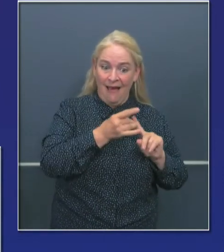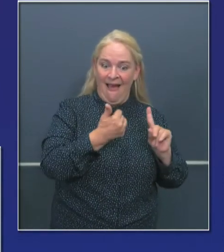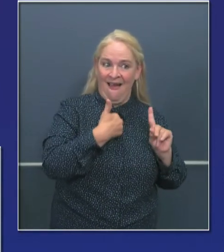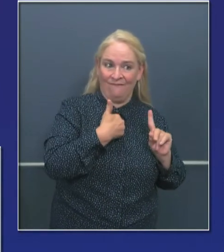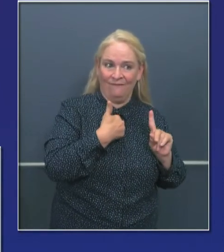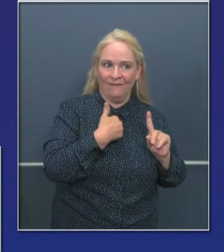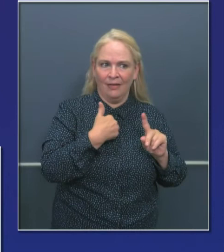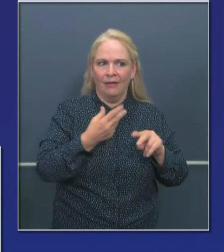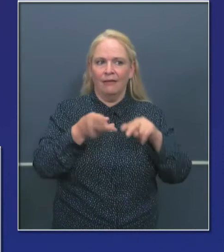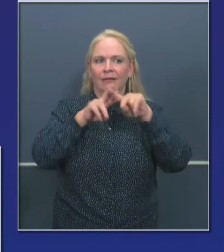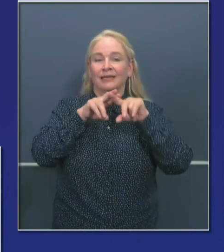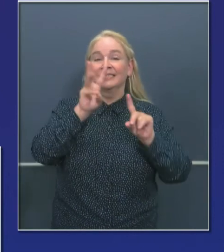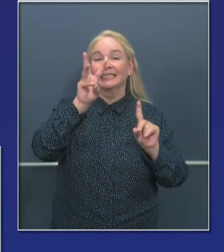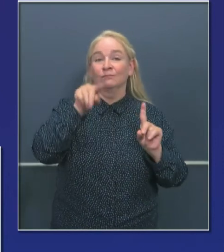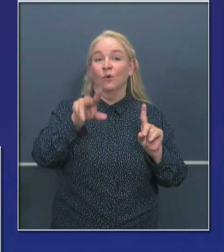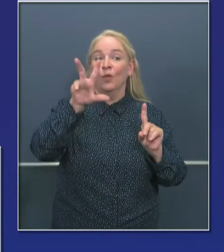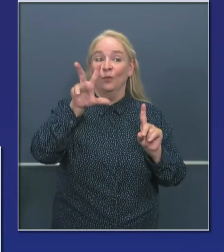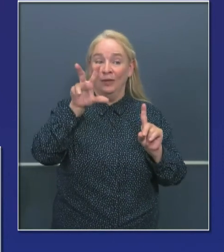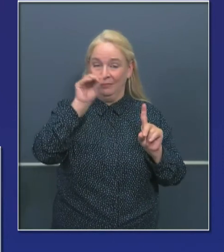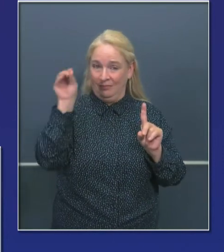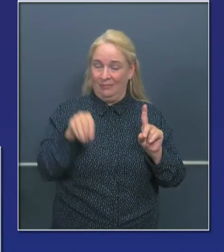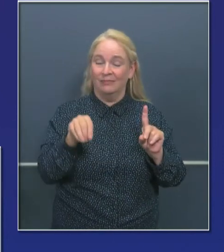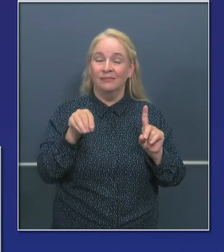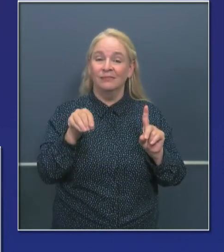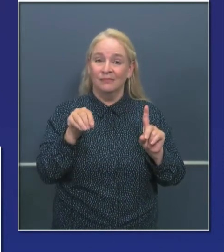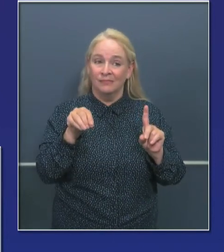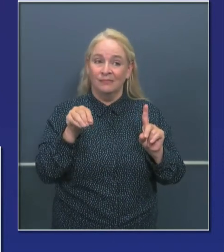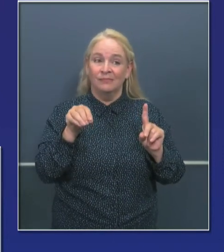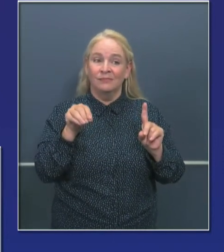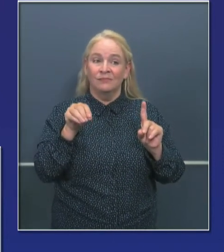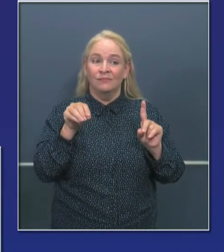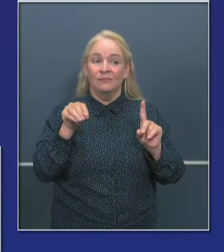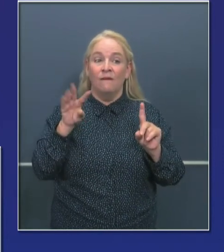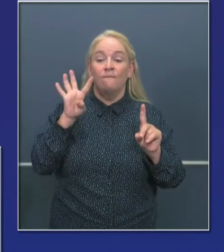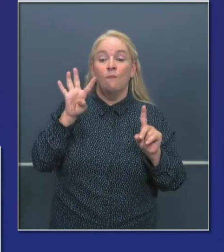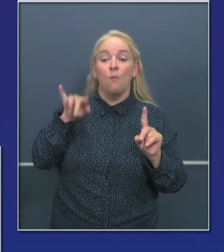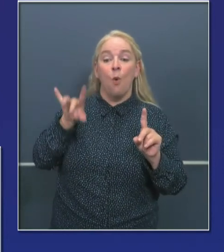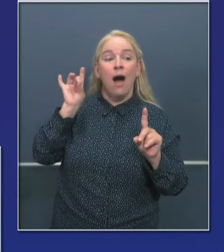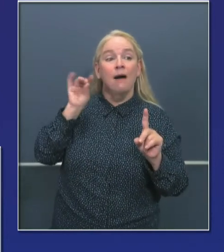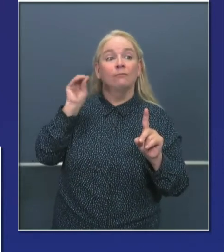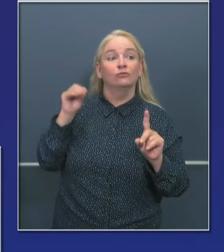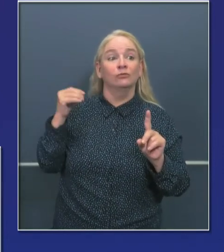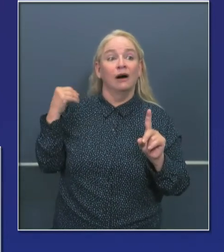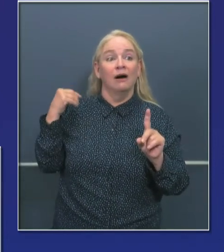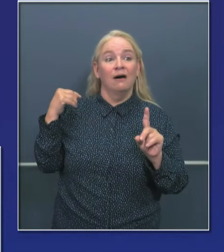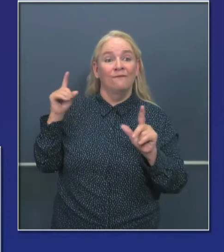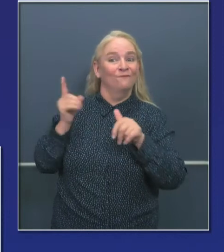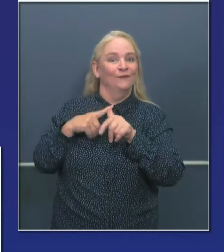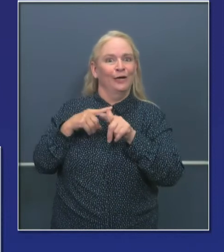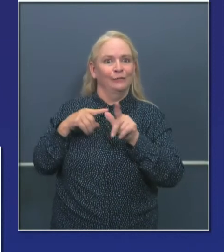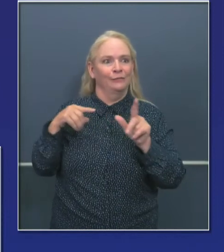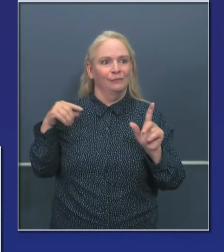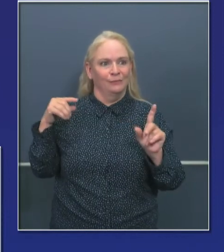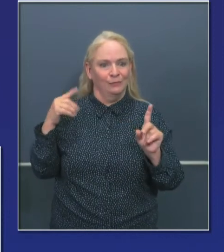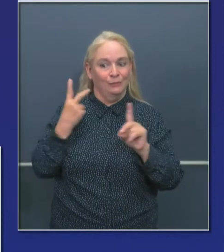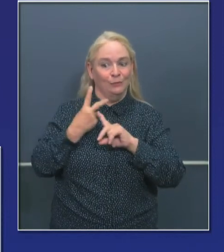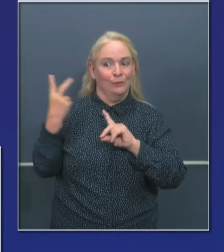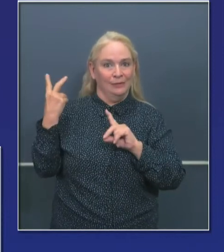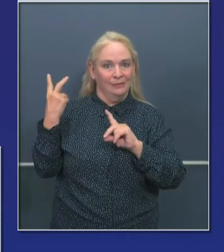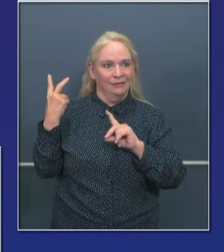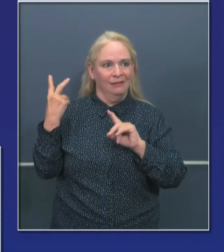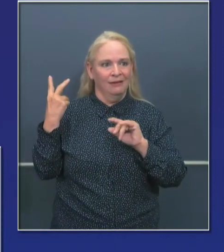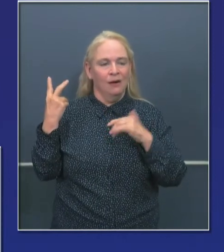6.3%. Again, it started 40.8%. When we did the first 14-day roll, we saw a